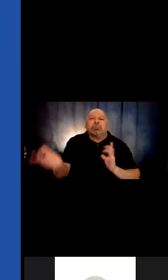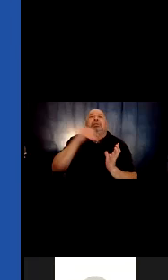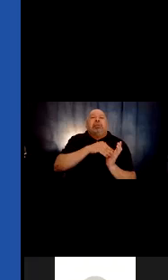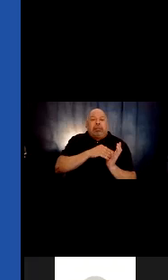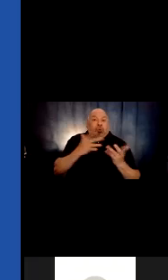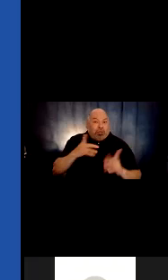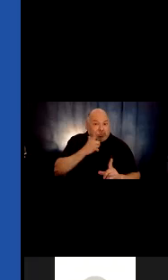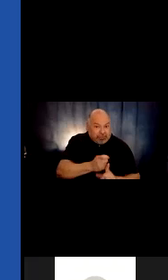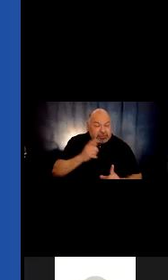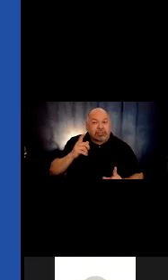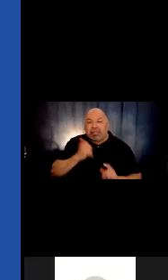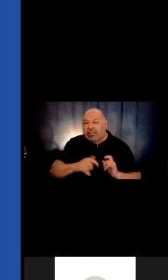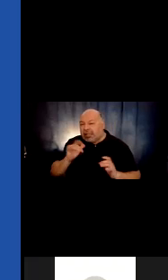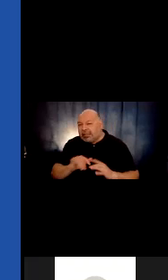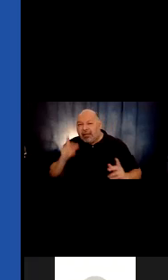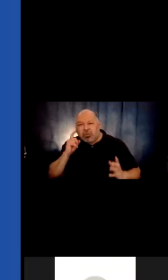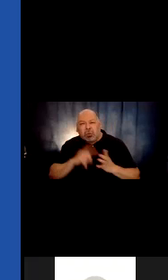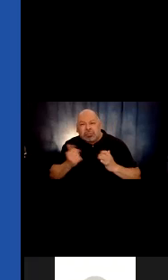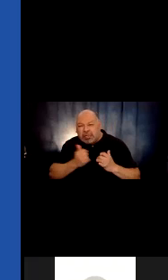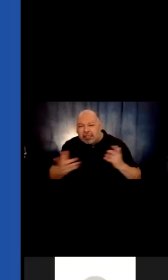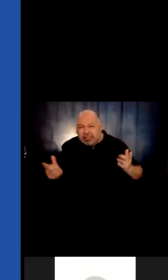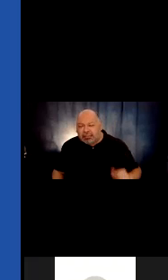occurring, anything like that?